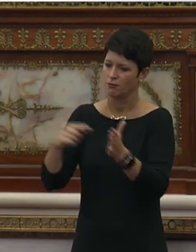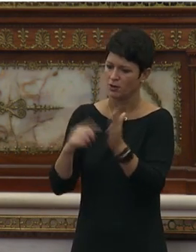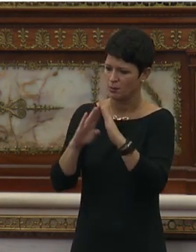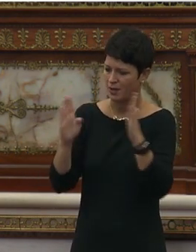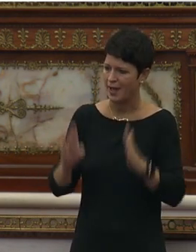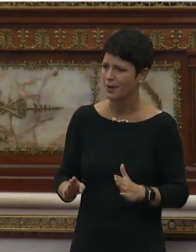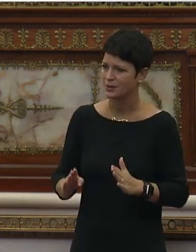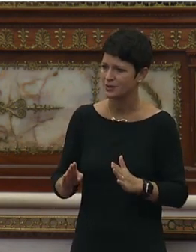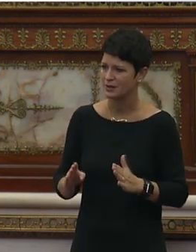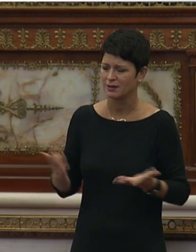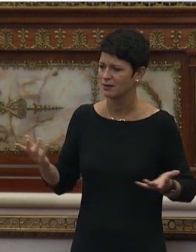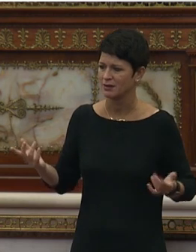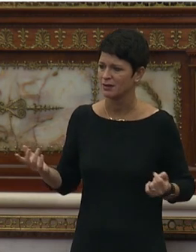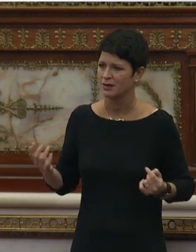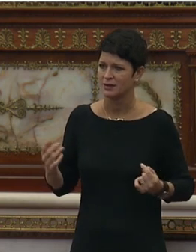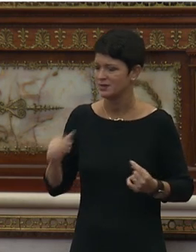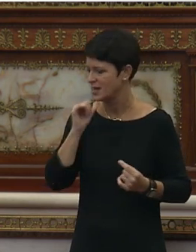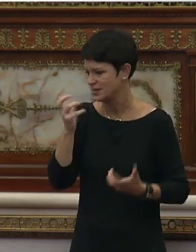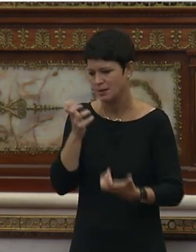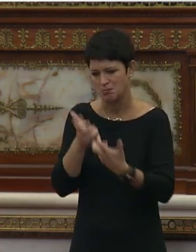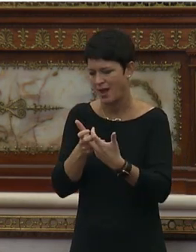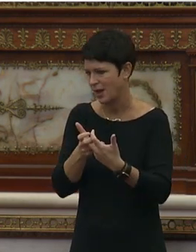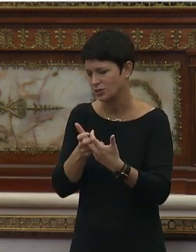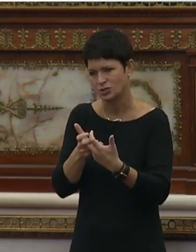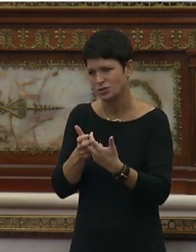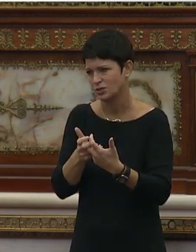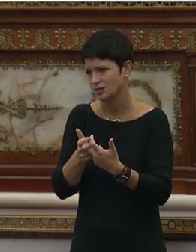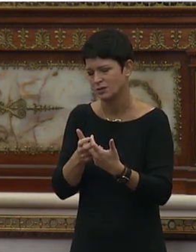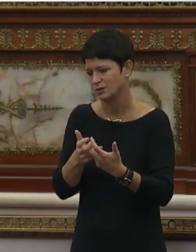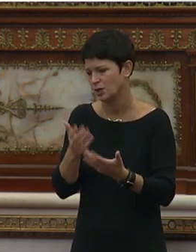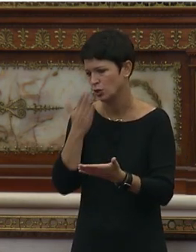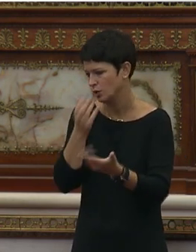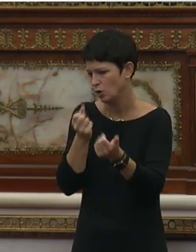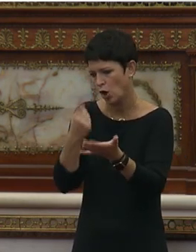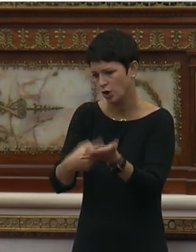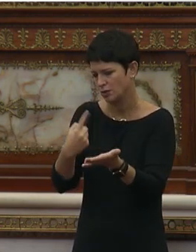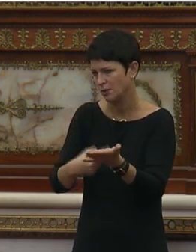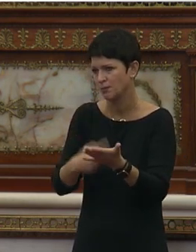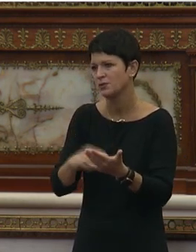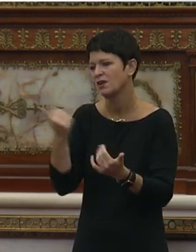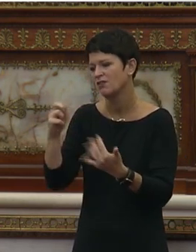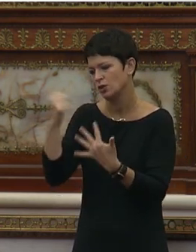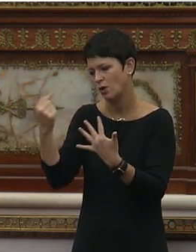otherwise go elsewhere just doesn't hold up. There are a couple other